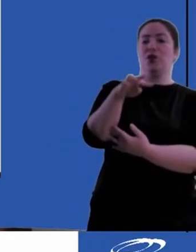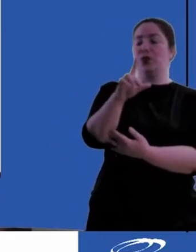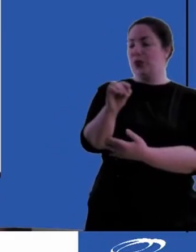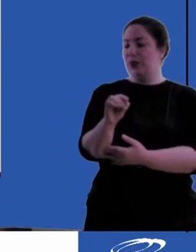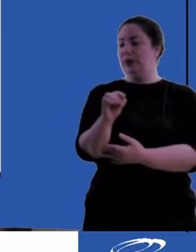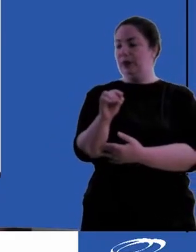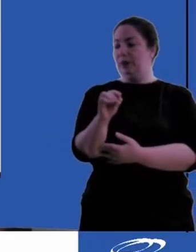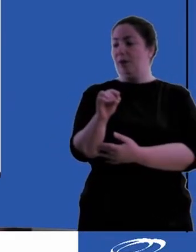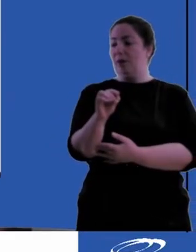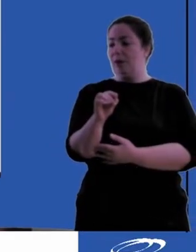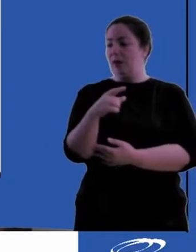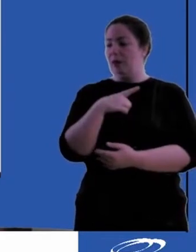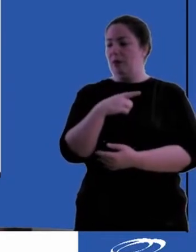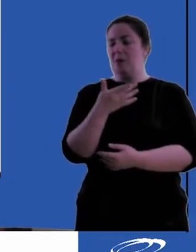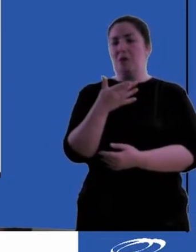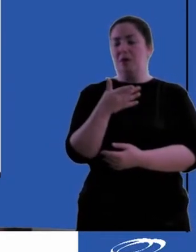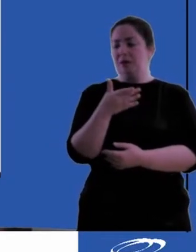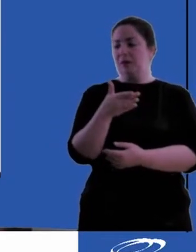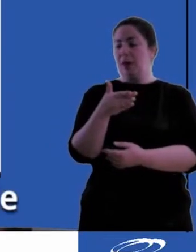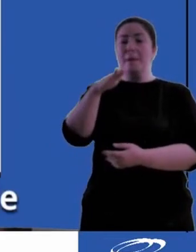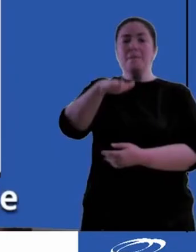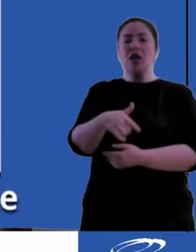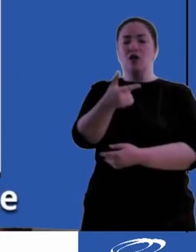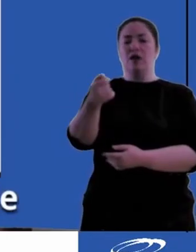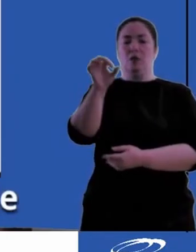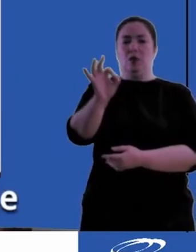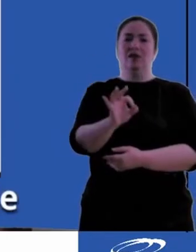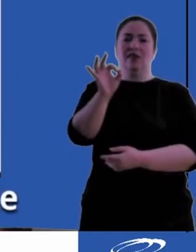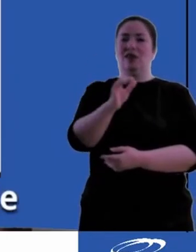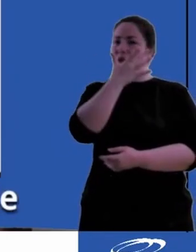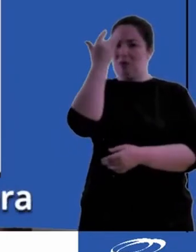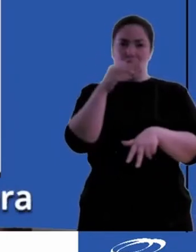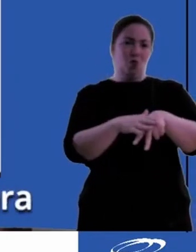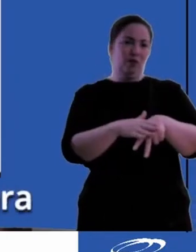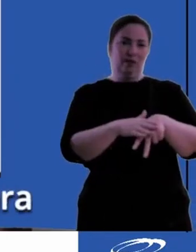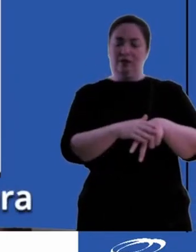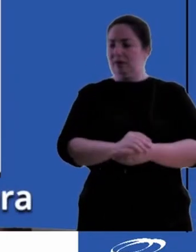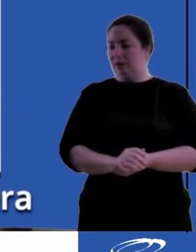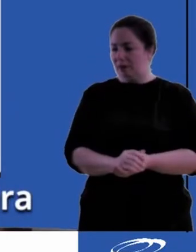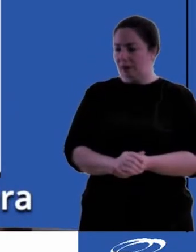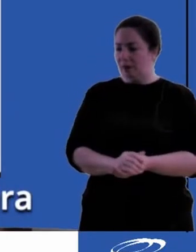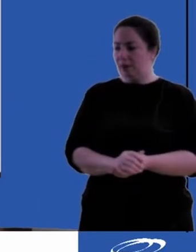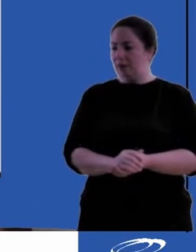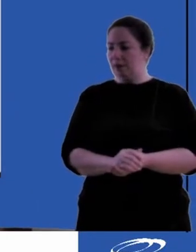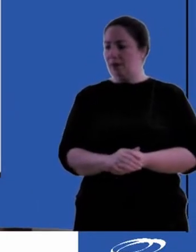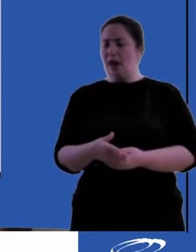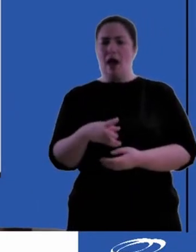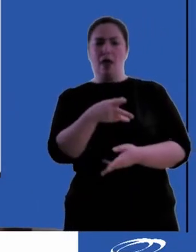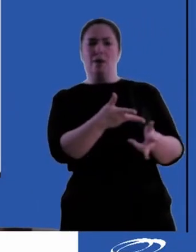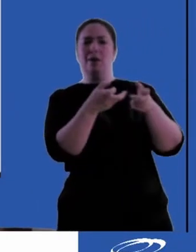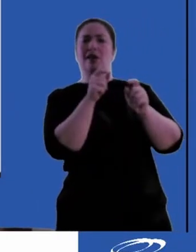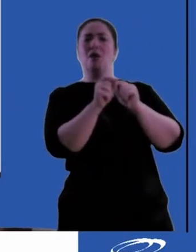was amazing because I didn't think they should be done in the first place. But then he looked at the test positivity rate for fungal and